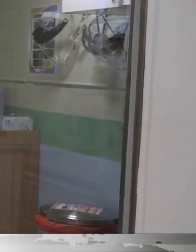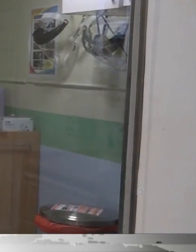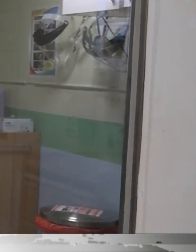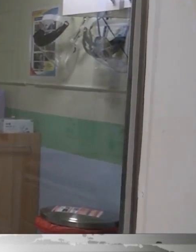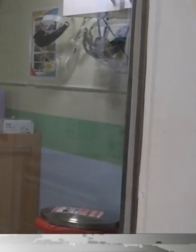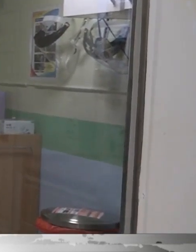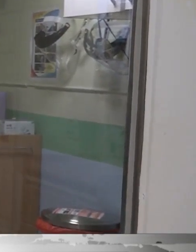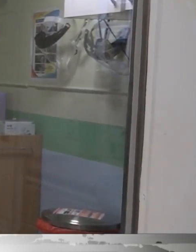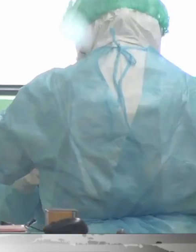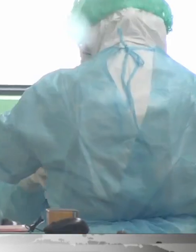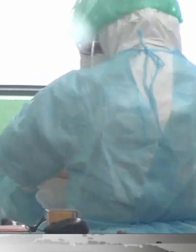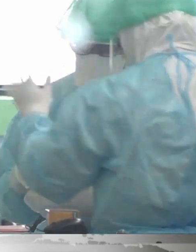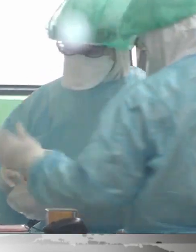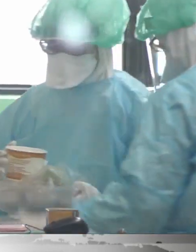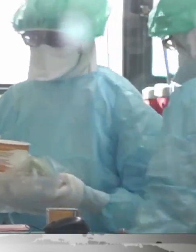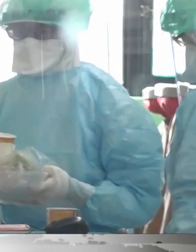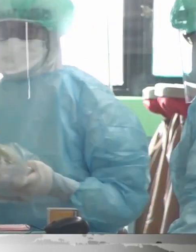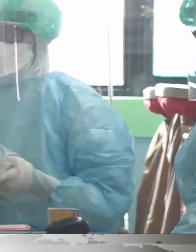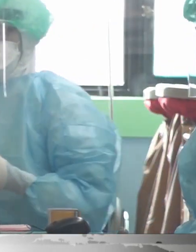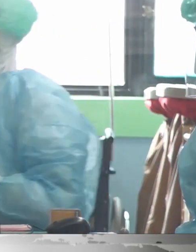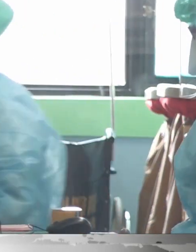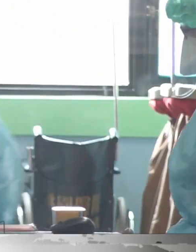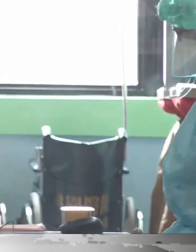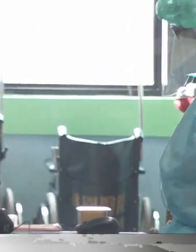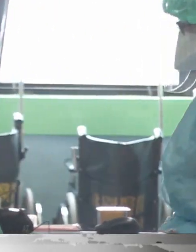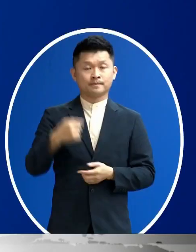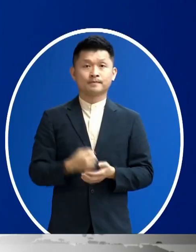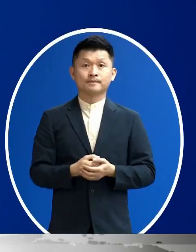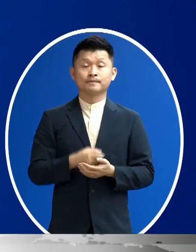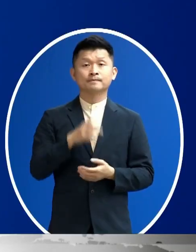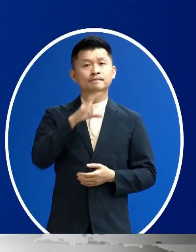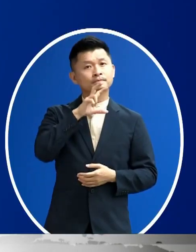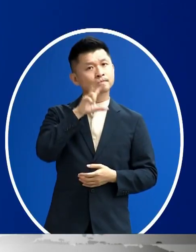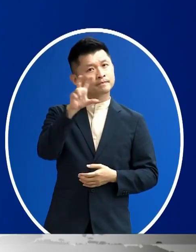of 431 COVID-related deaths.